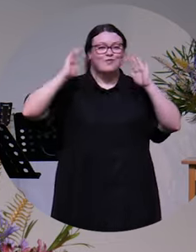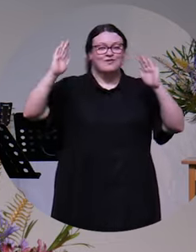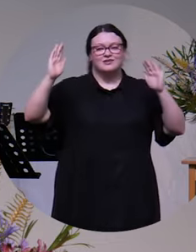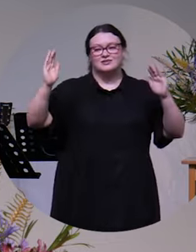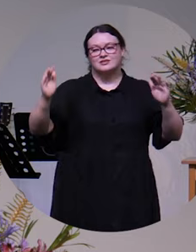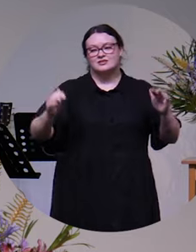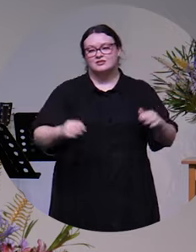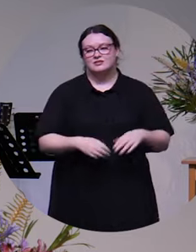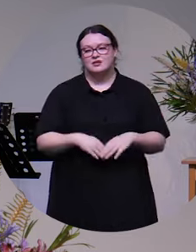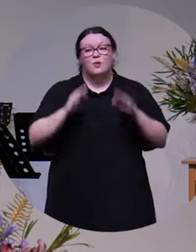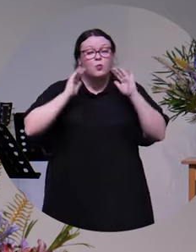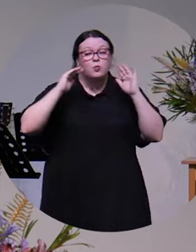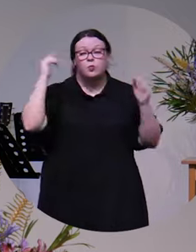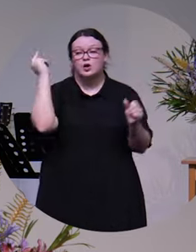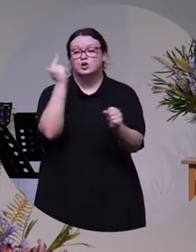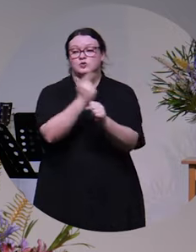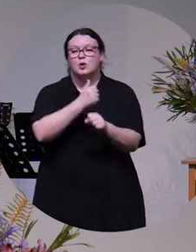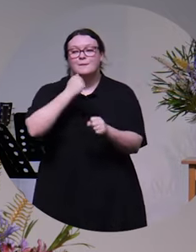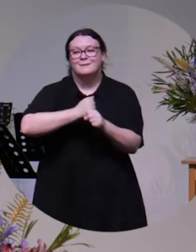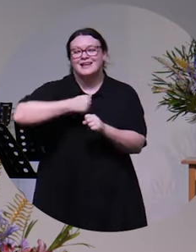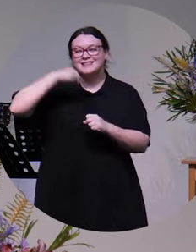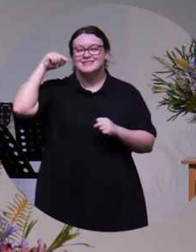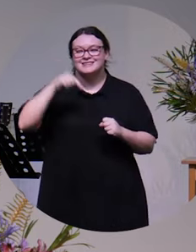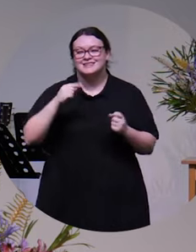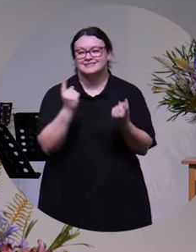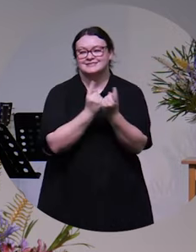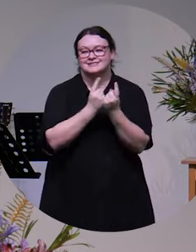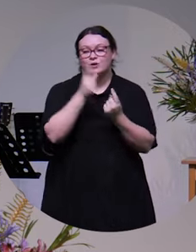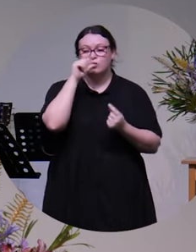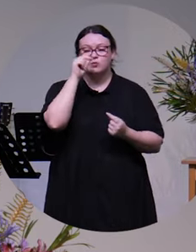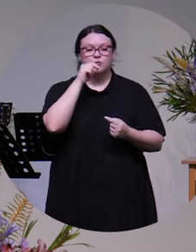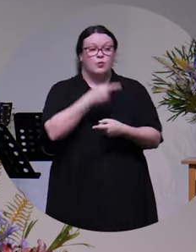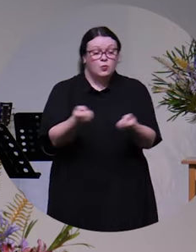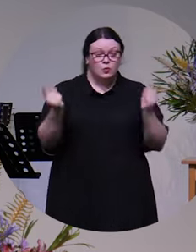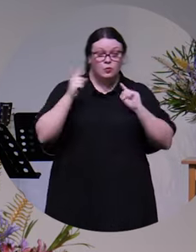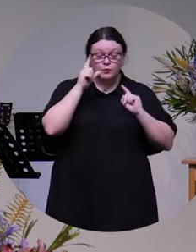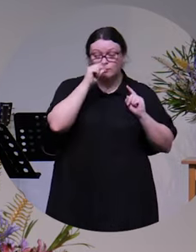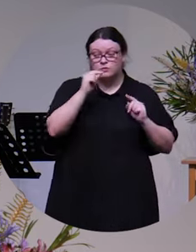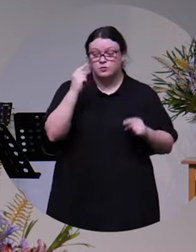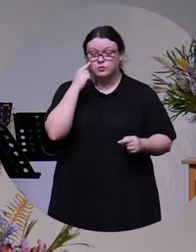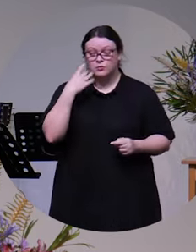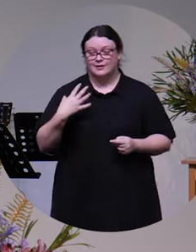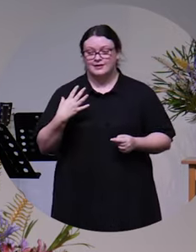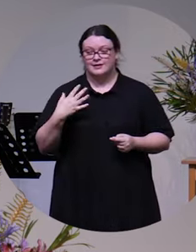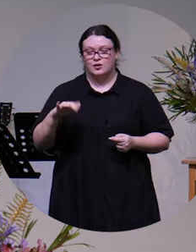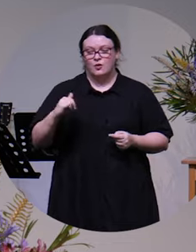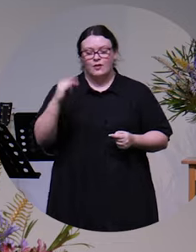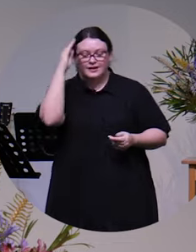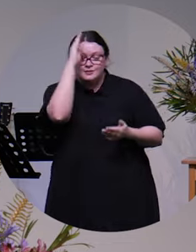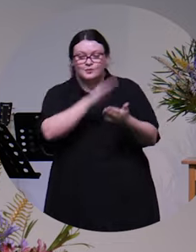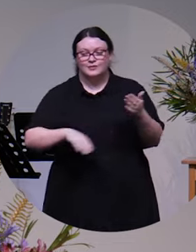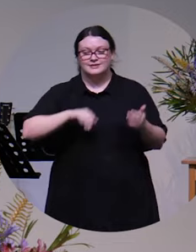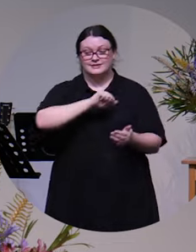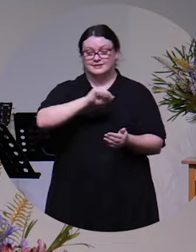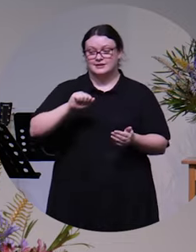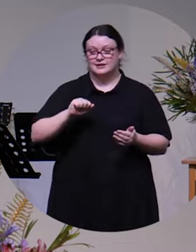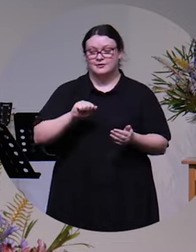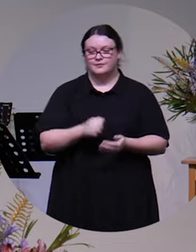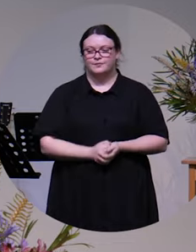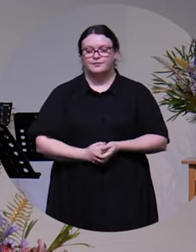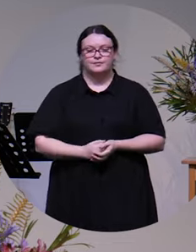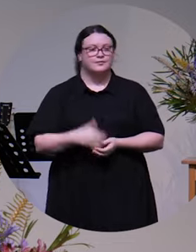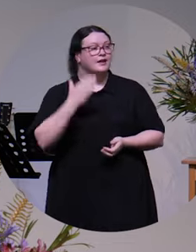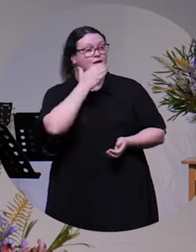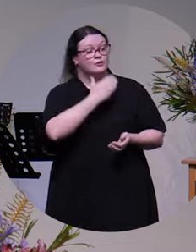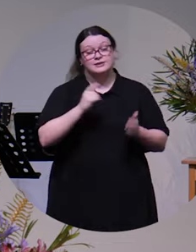have witnessed it or have experienced it. At Christmas we celebrate the audacious understanding that God